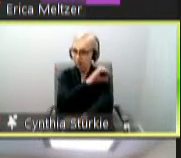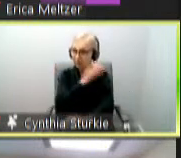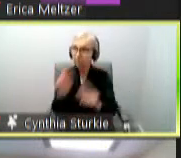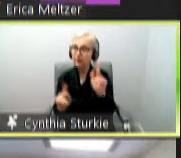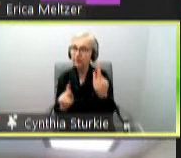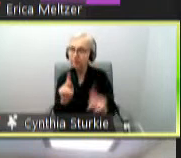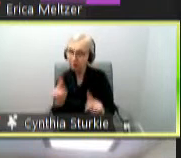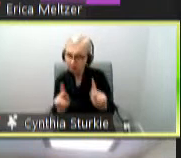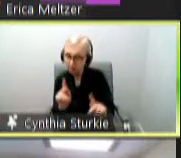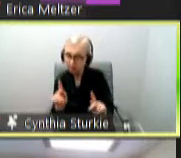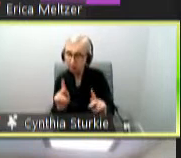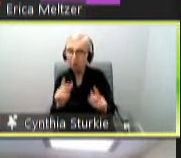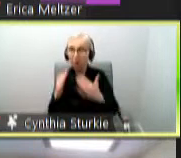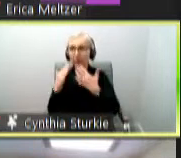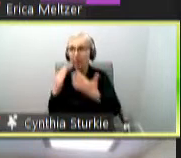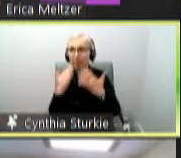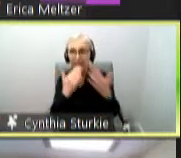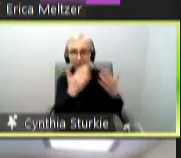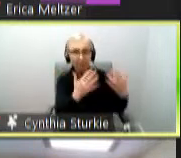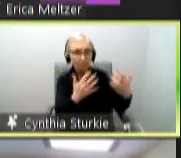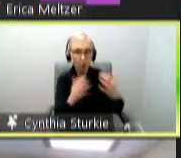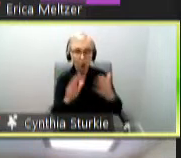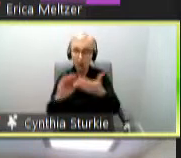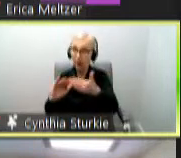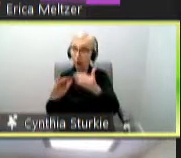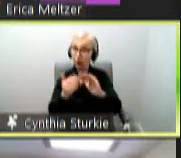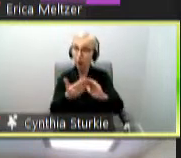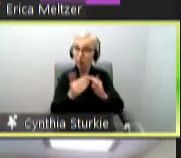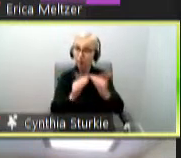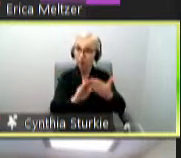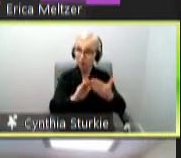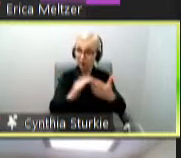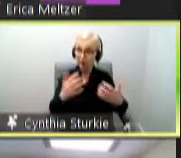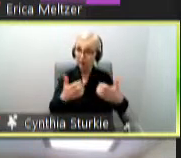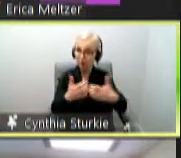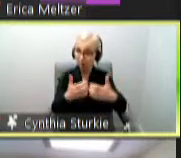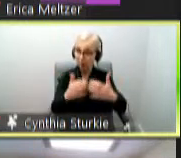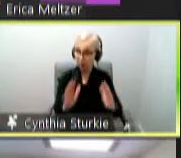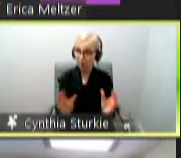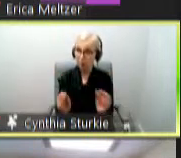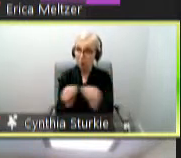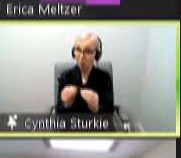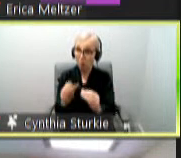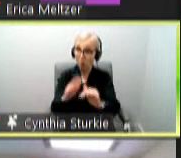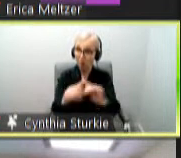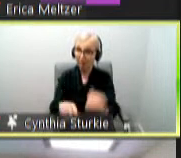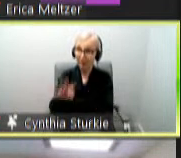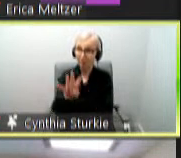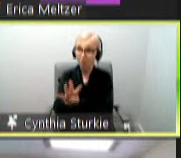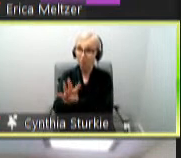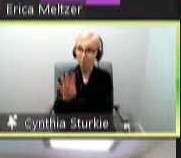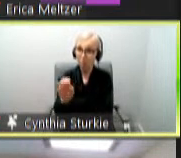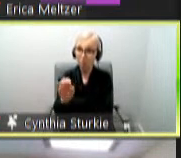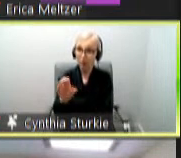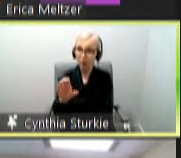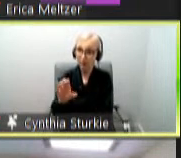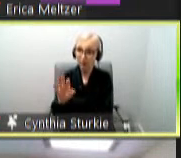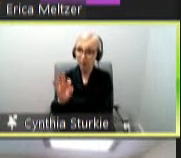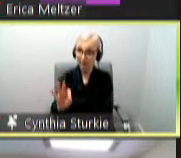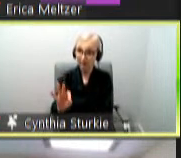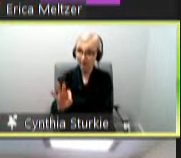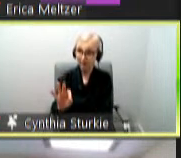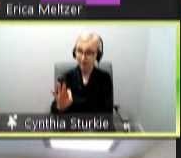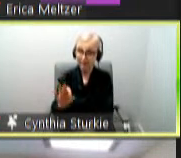so grateful for all of our community partners. We have more than 409 distribution locations. These